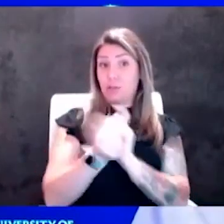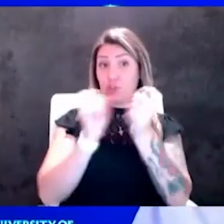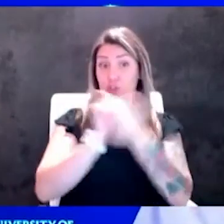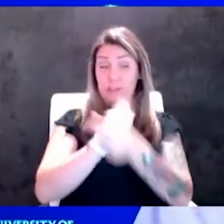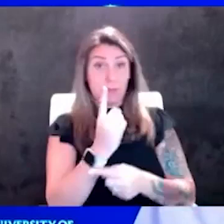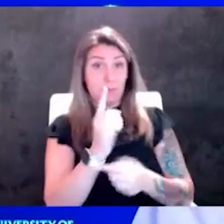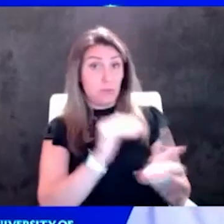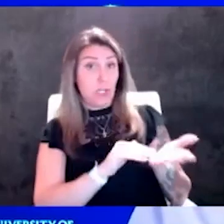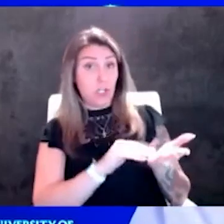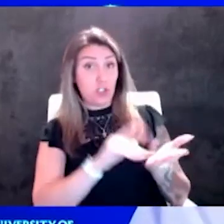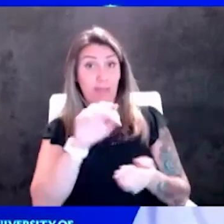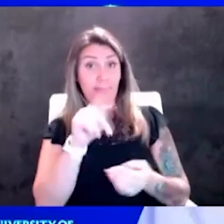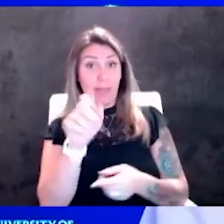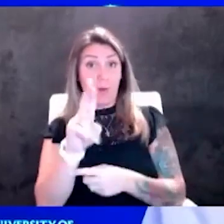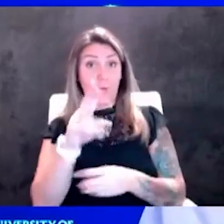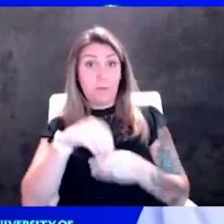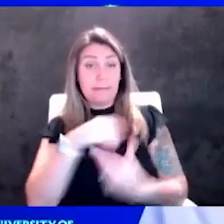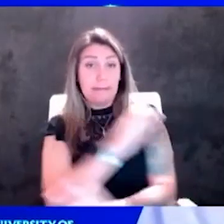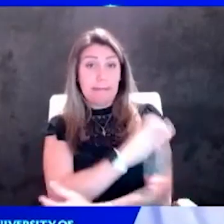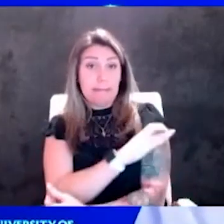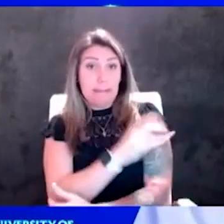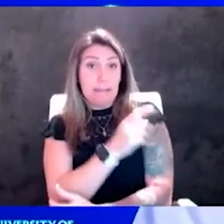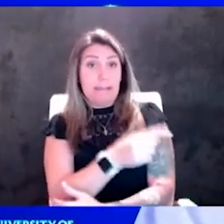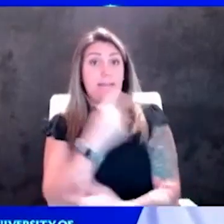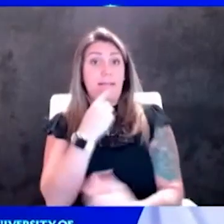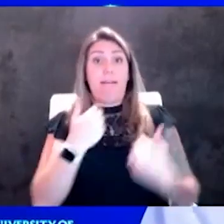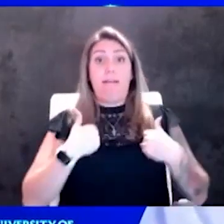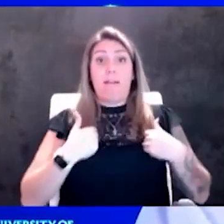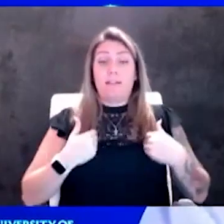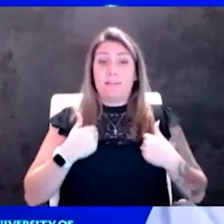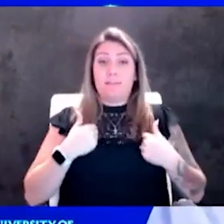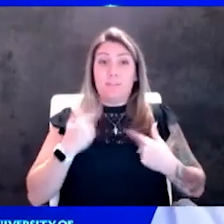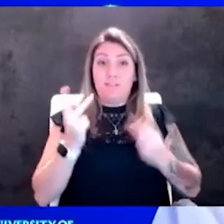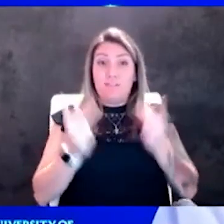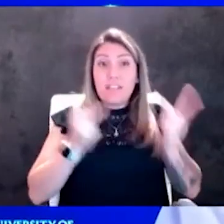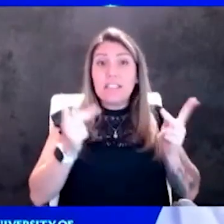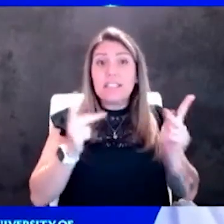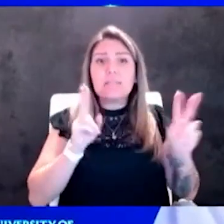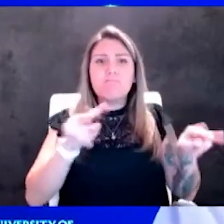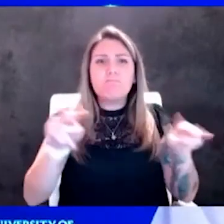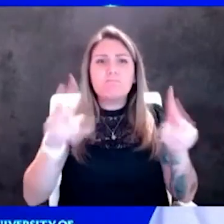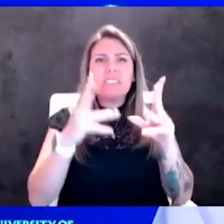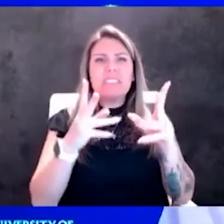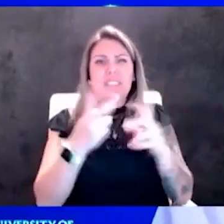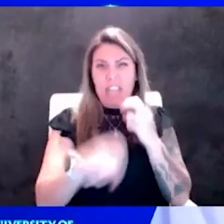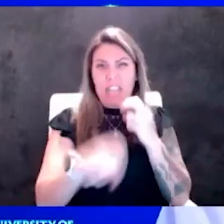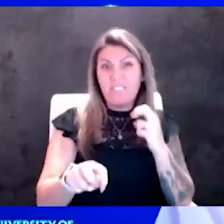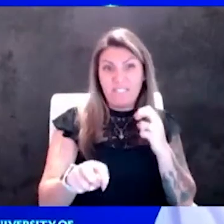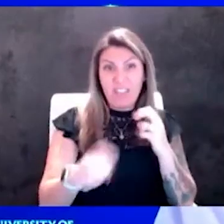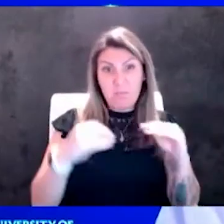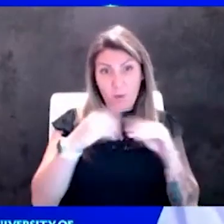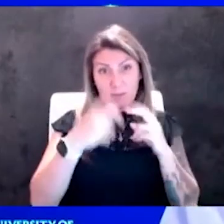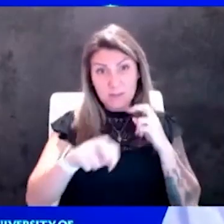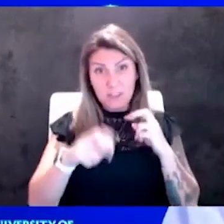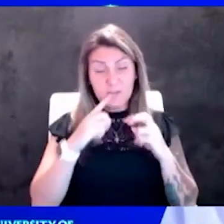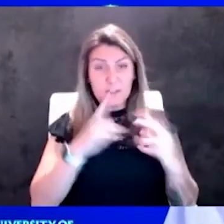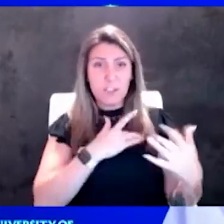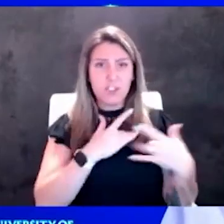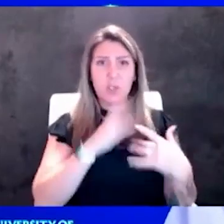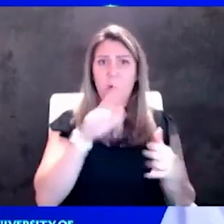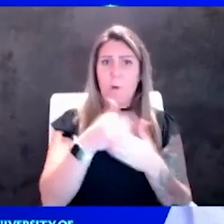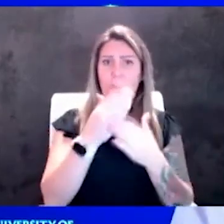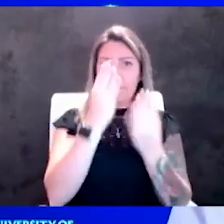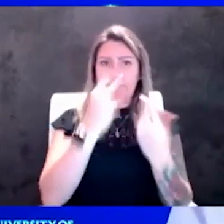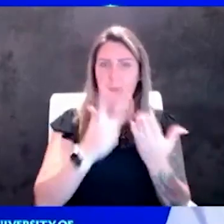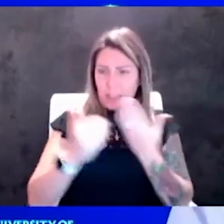the clinic, where he has a clinic visit, it's a lot more difficult. And so he has to be very discerning and take all of the information that's available to him to try